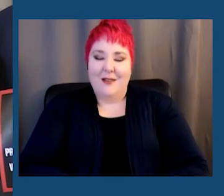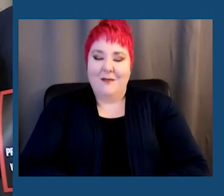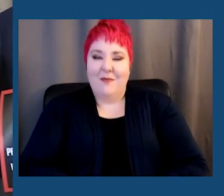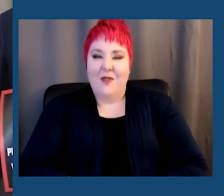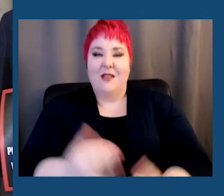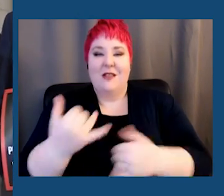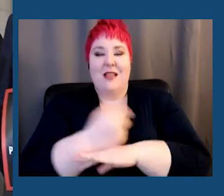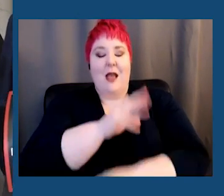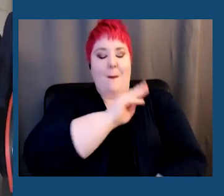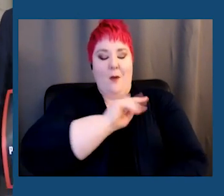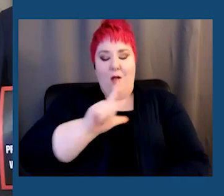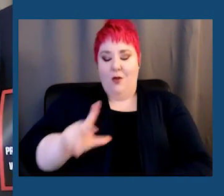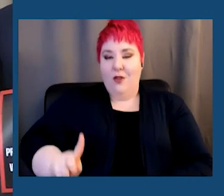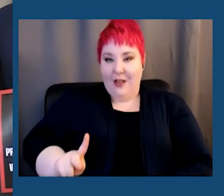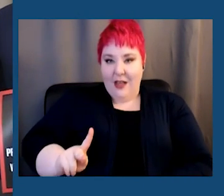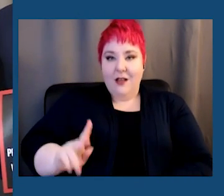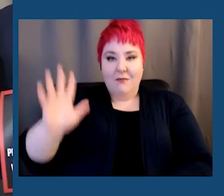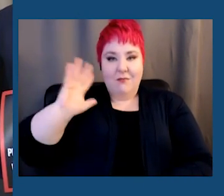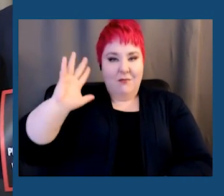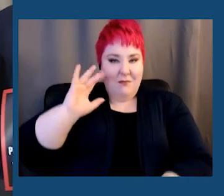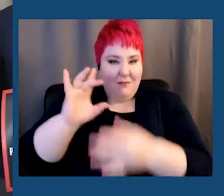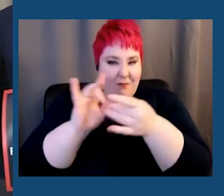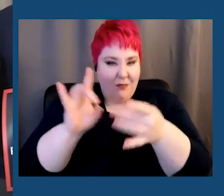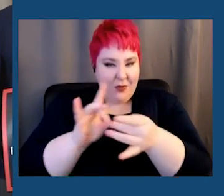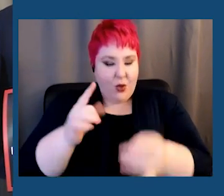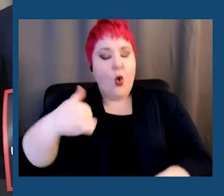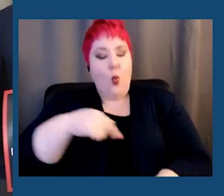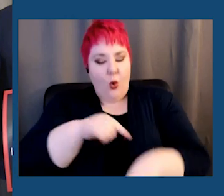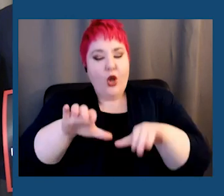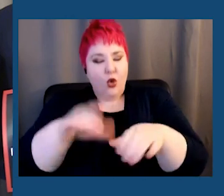said, we're doing the right thing.